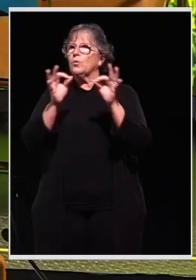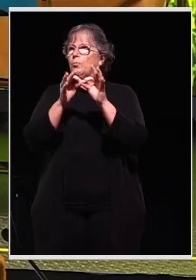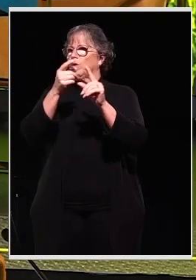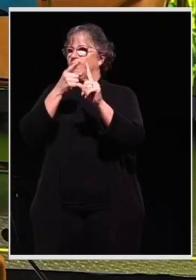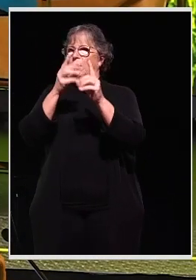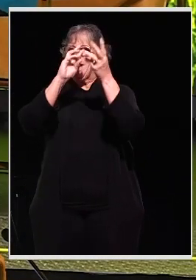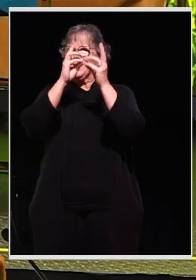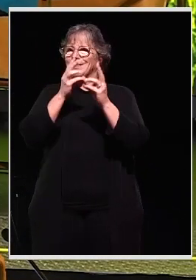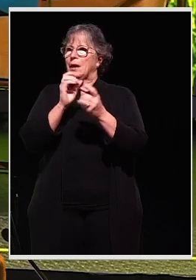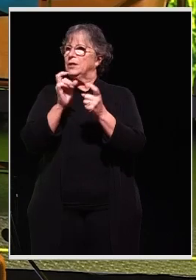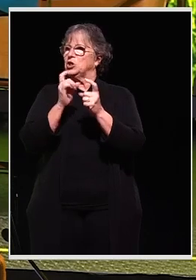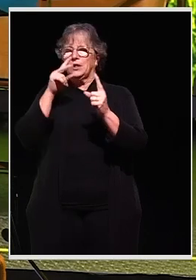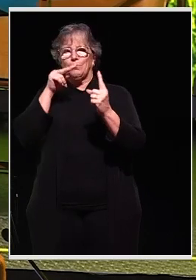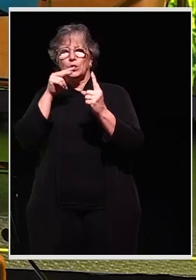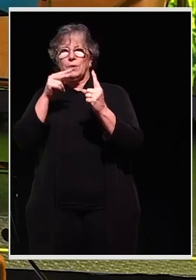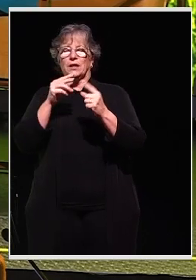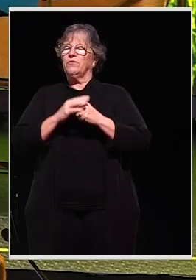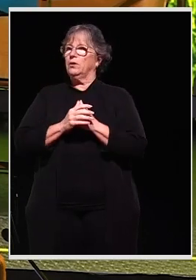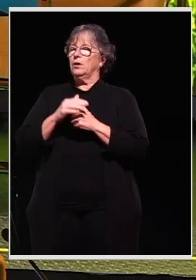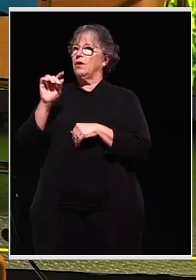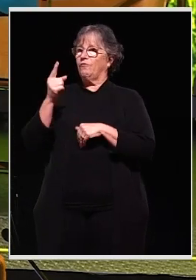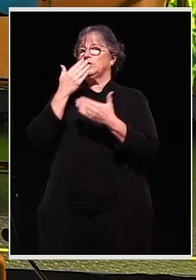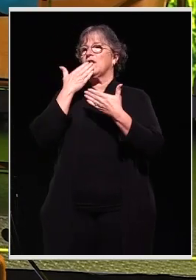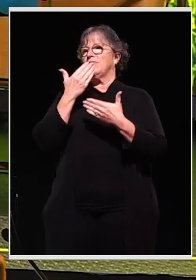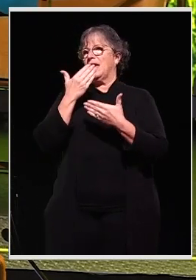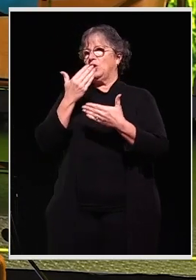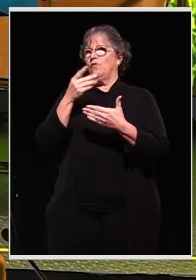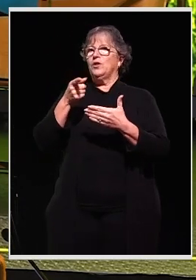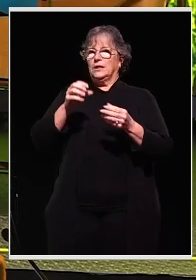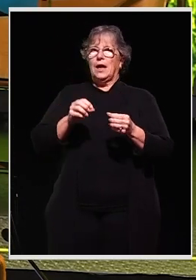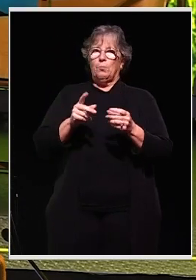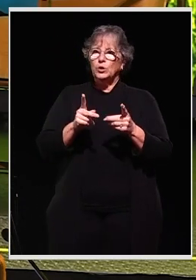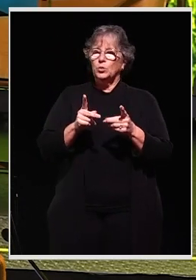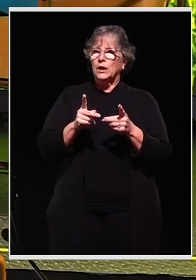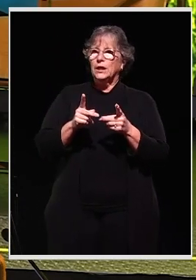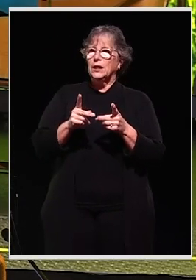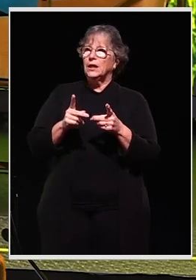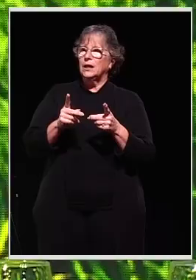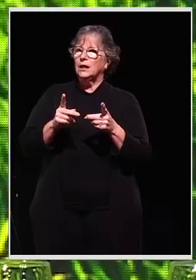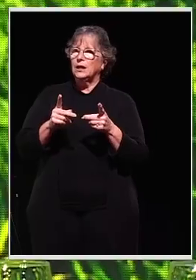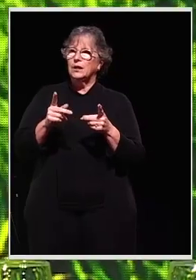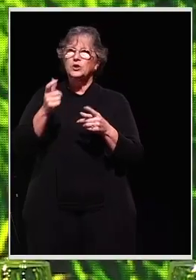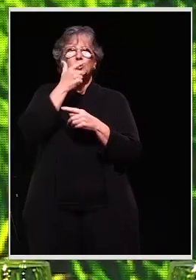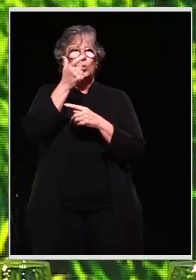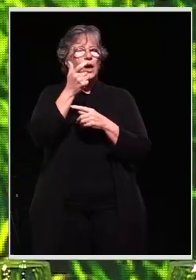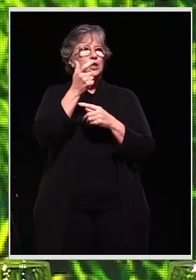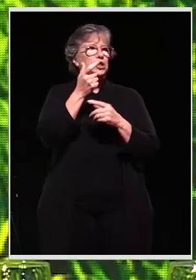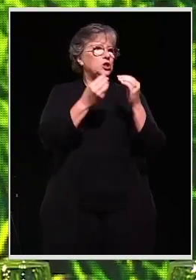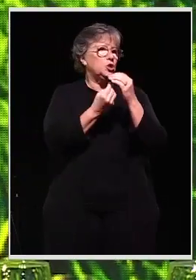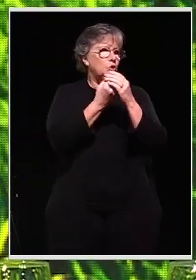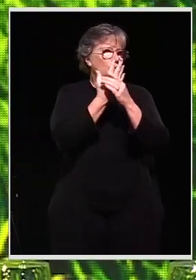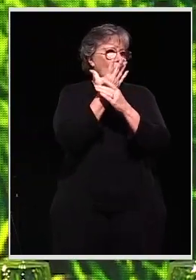change perspective? Great. Well, first of all, thanks a lot for this opportunity. I mean, to watch Grow New York continue to